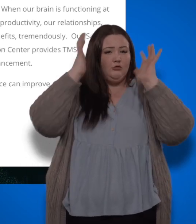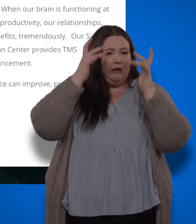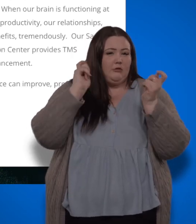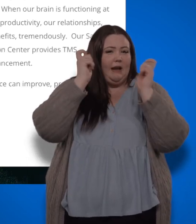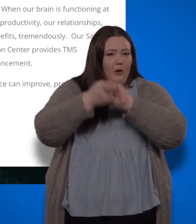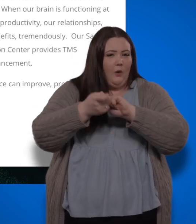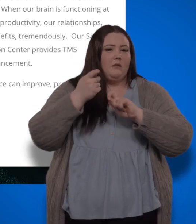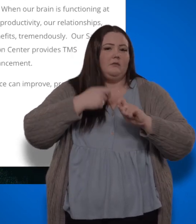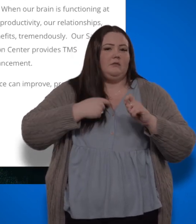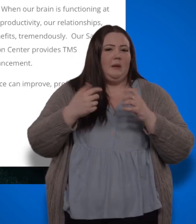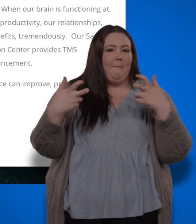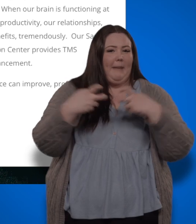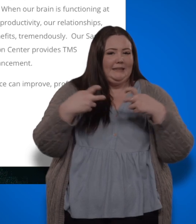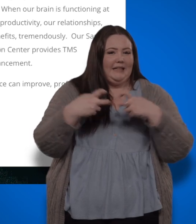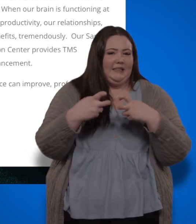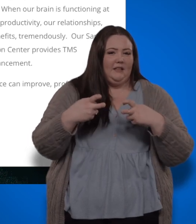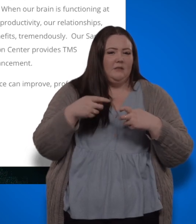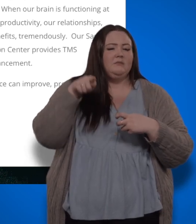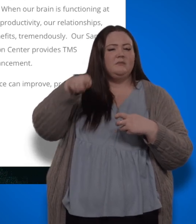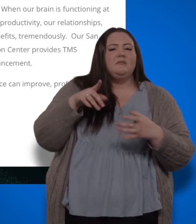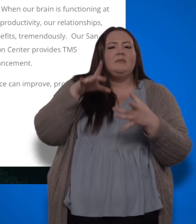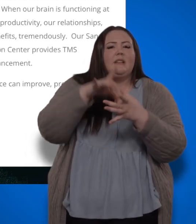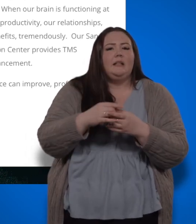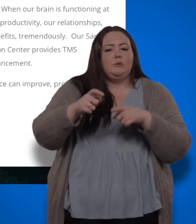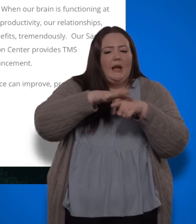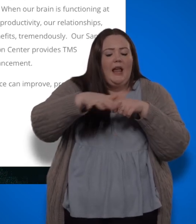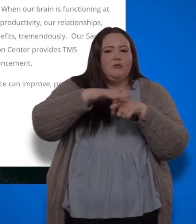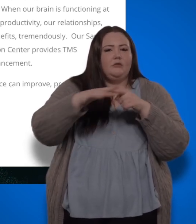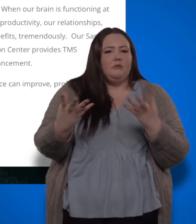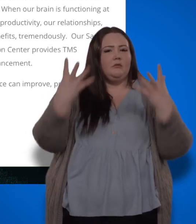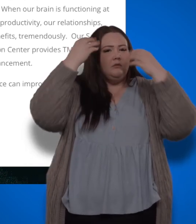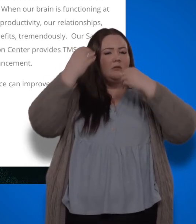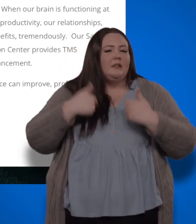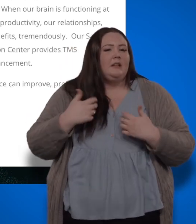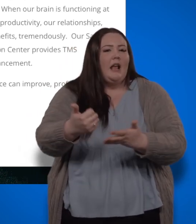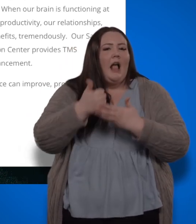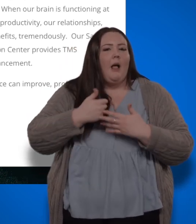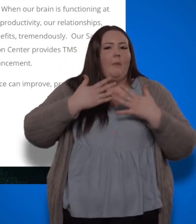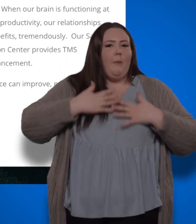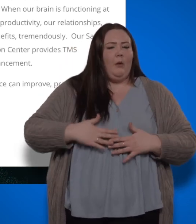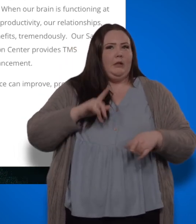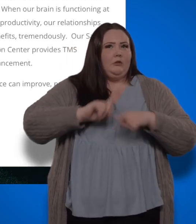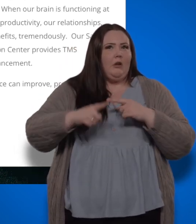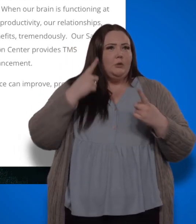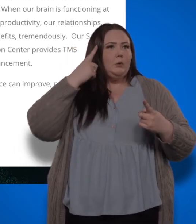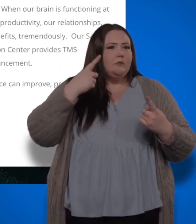pulses, there's evidence that performance on various mental tasks can be enhanced for periods of hours, if not longer.